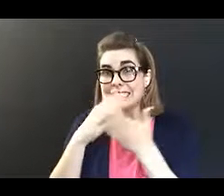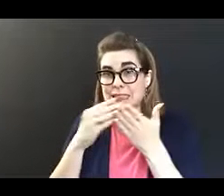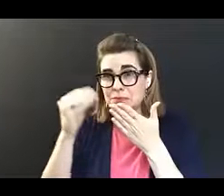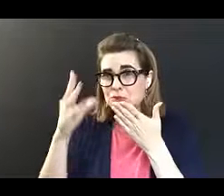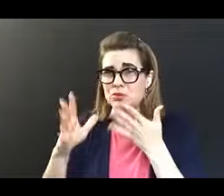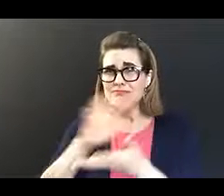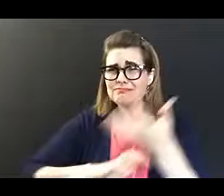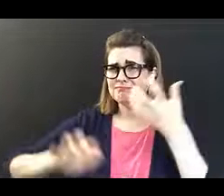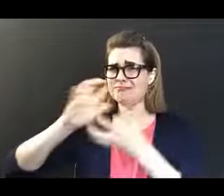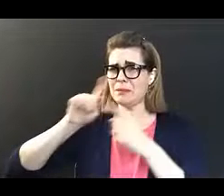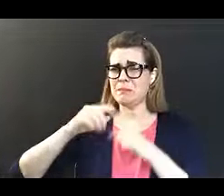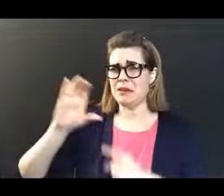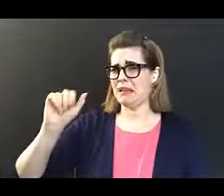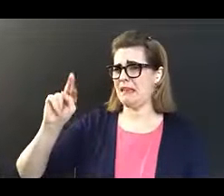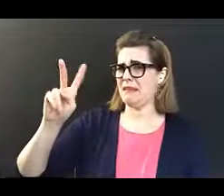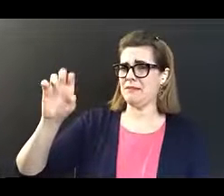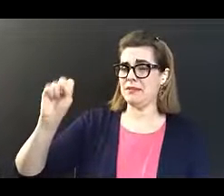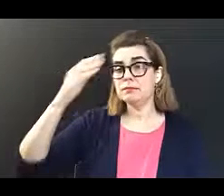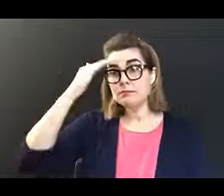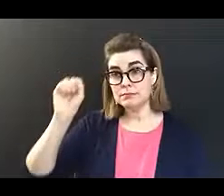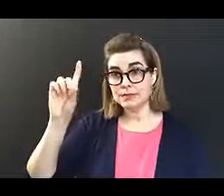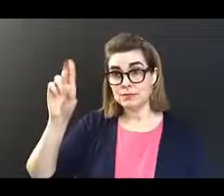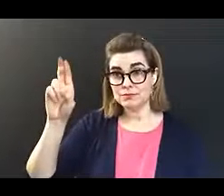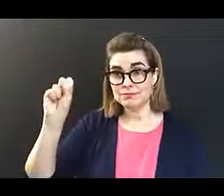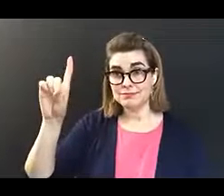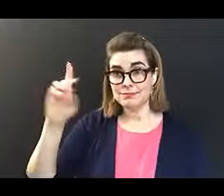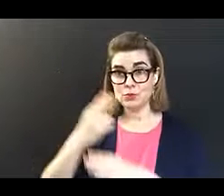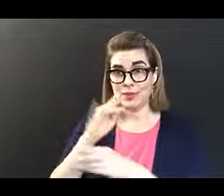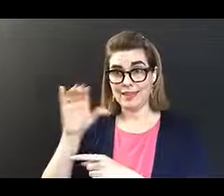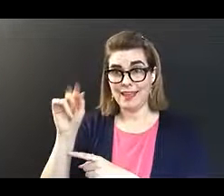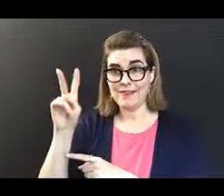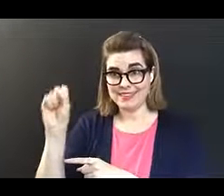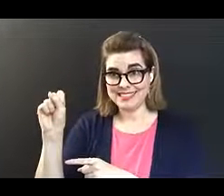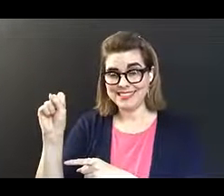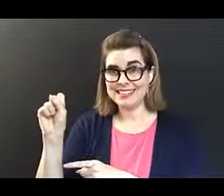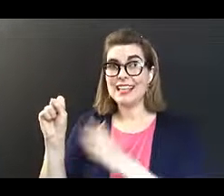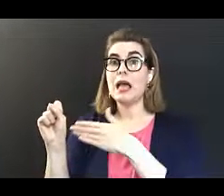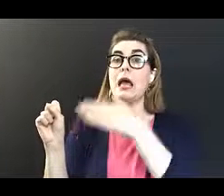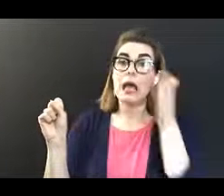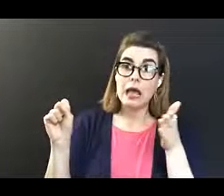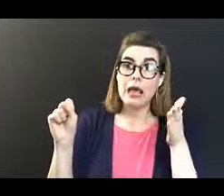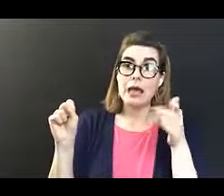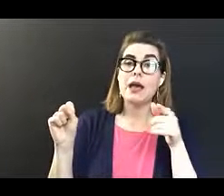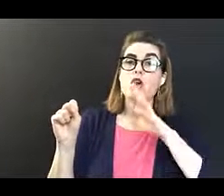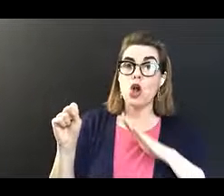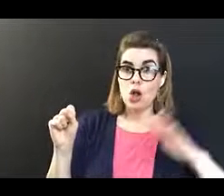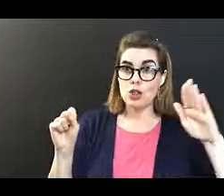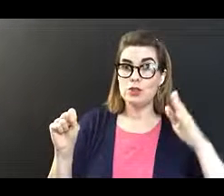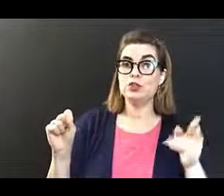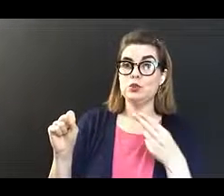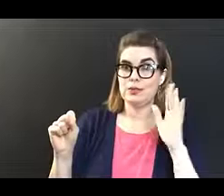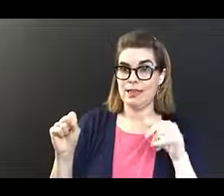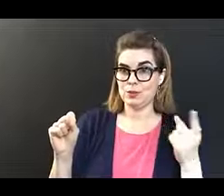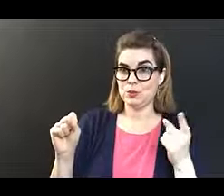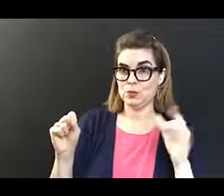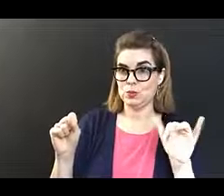have the Canvas platform throughout San Diego Unified, and then we have the Community College District one. So we're providing them directions on how to access the one through